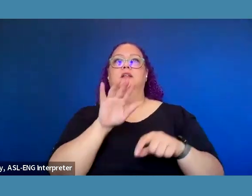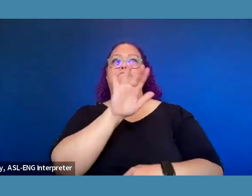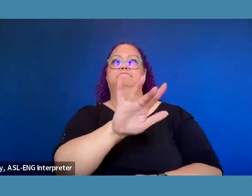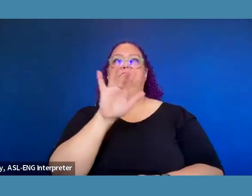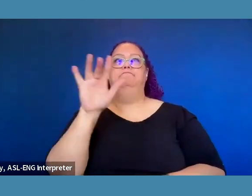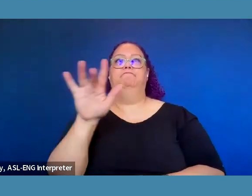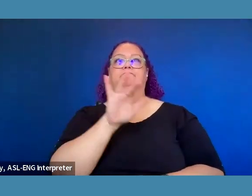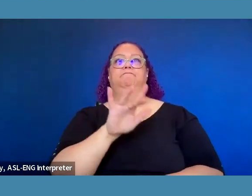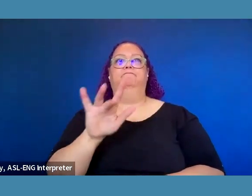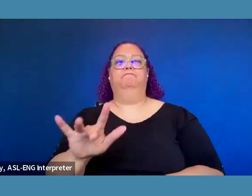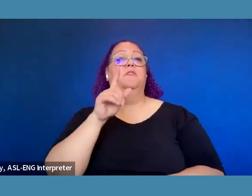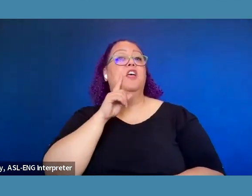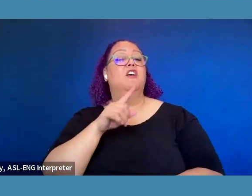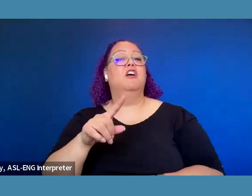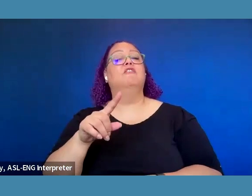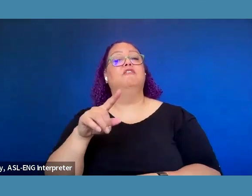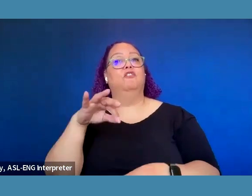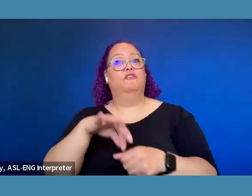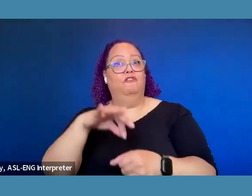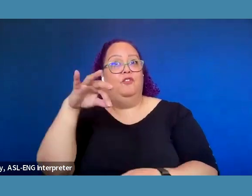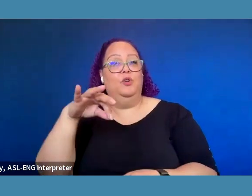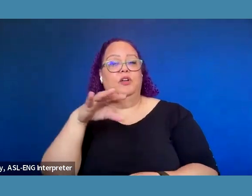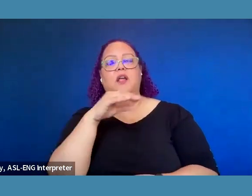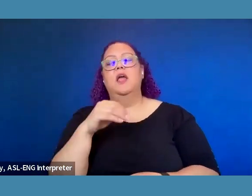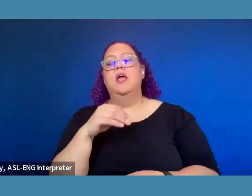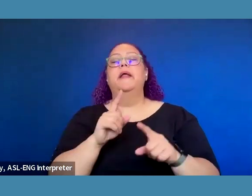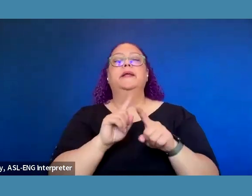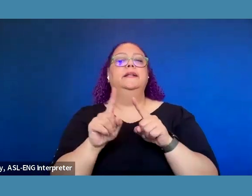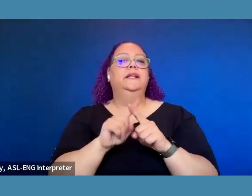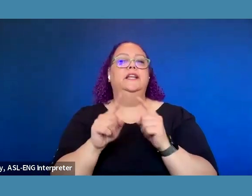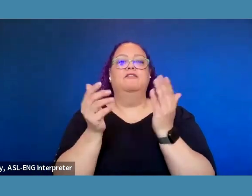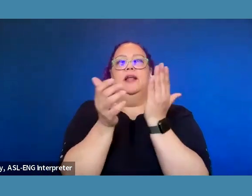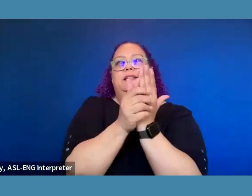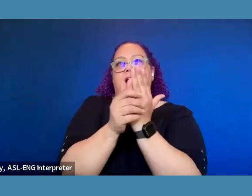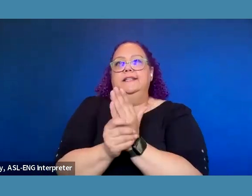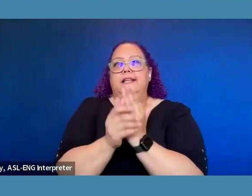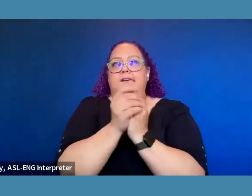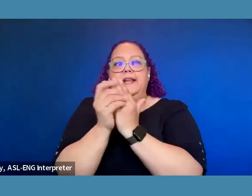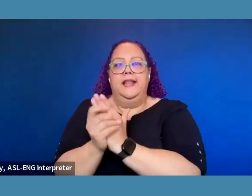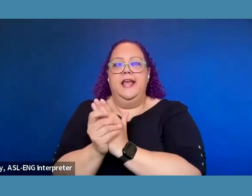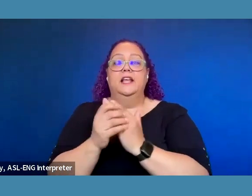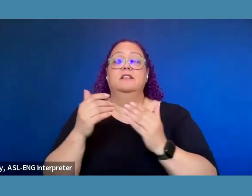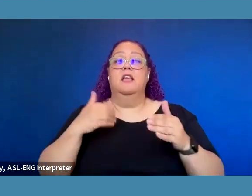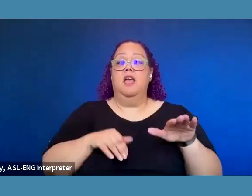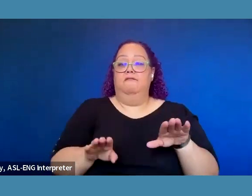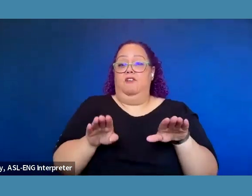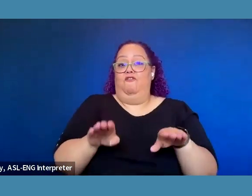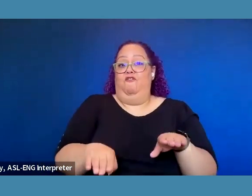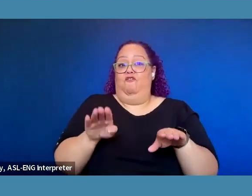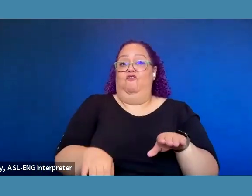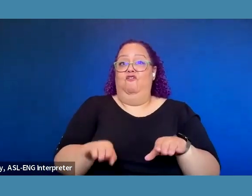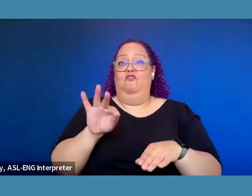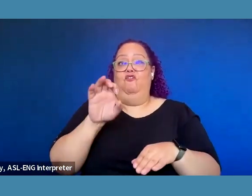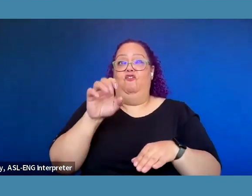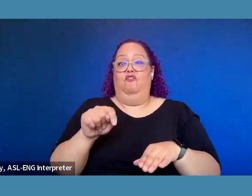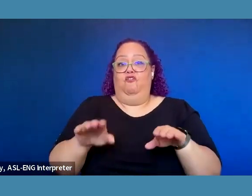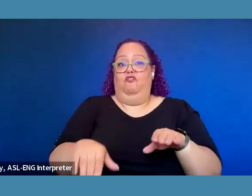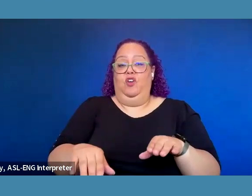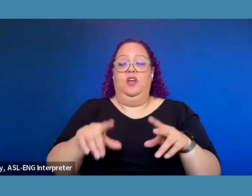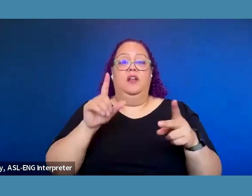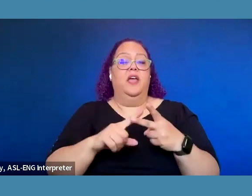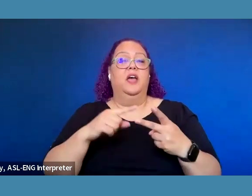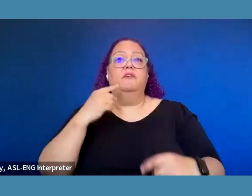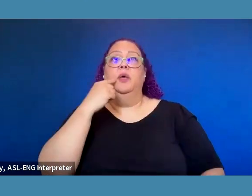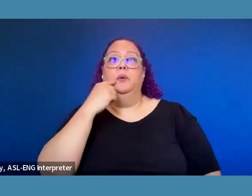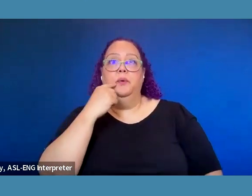ballot. And there are also all kinds of different attachments. There's foot pedals and a sip and puff where you